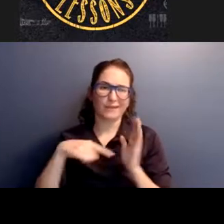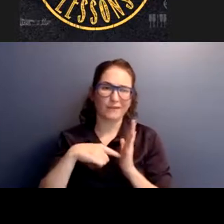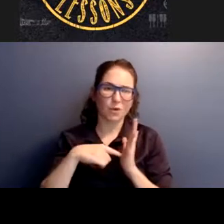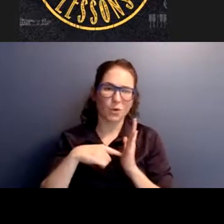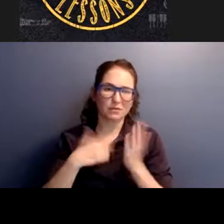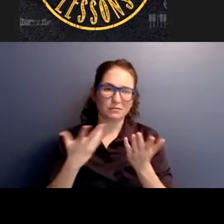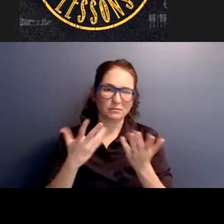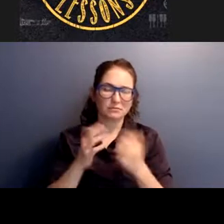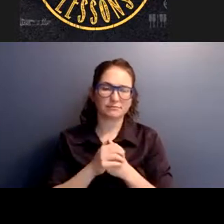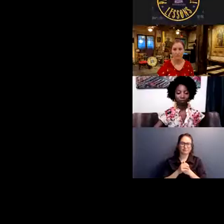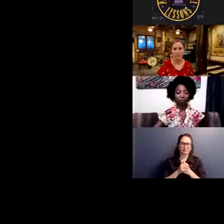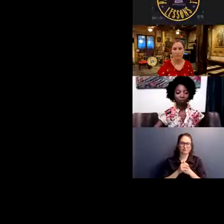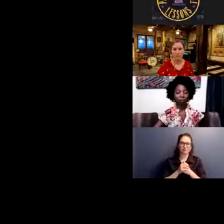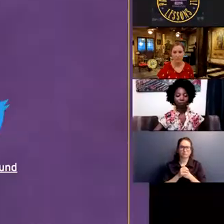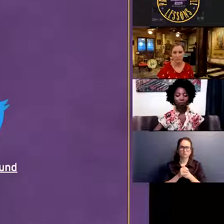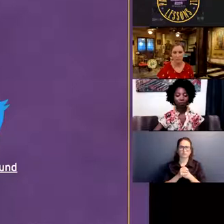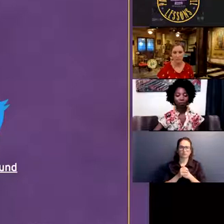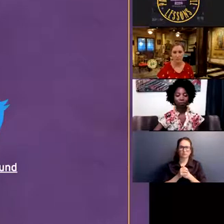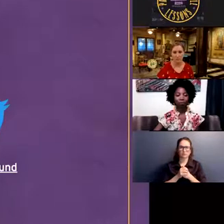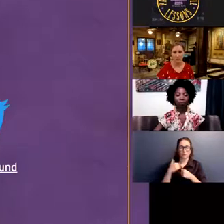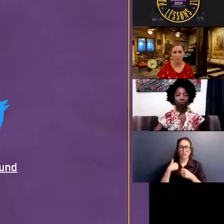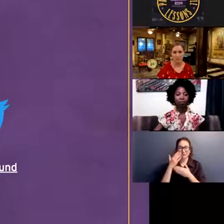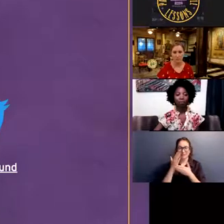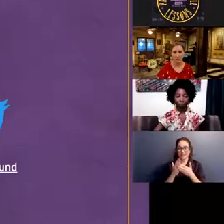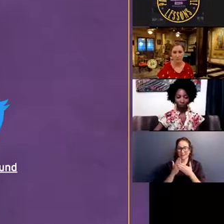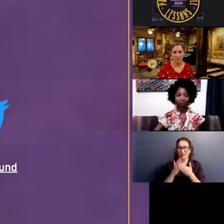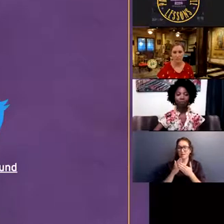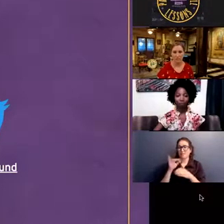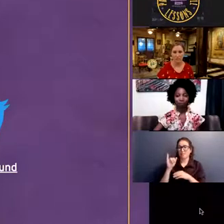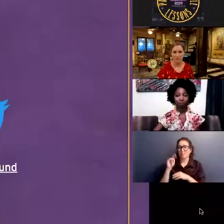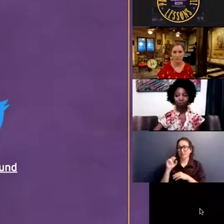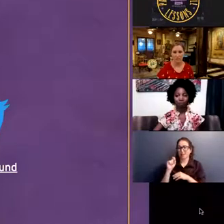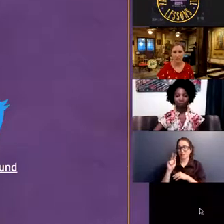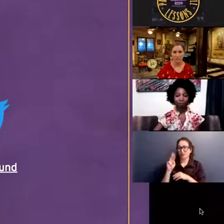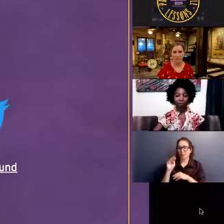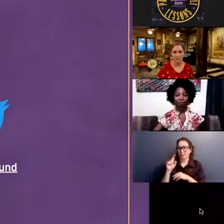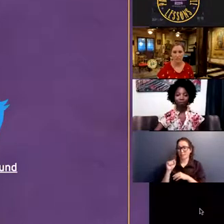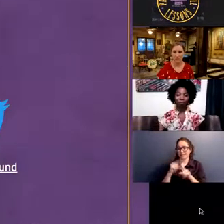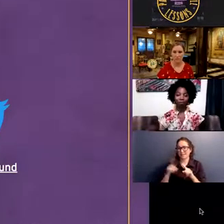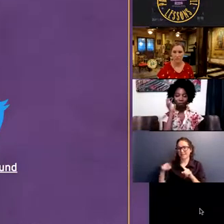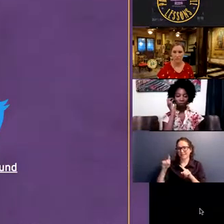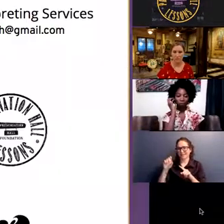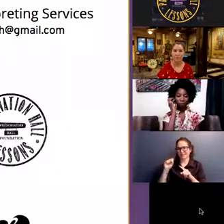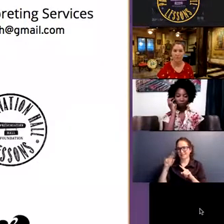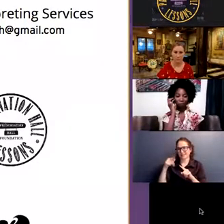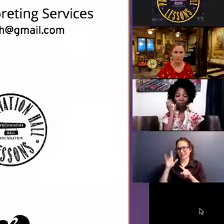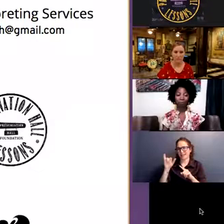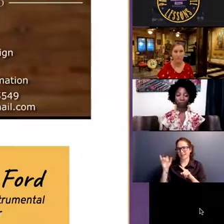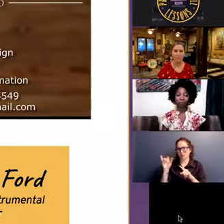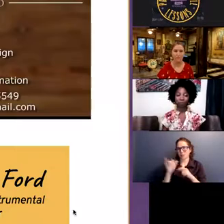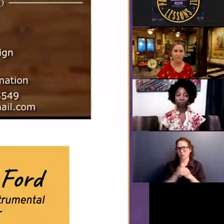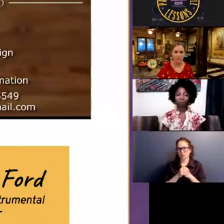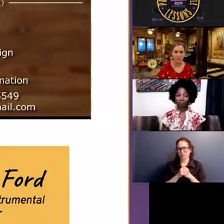to play, we have some instruments for students, but they need supplies. So I know